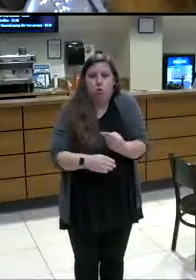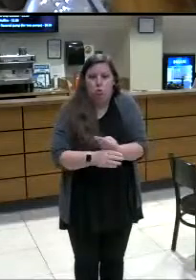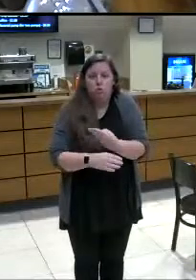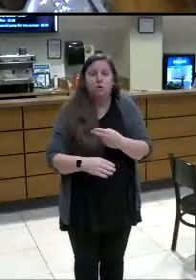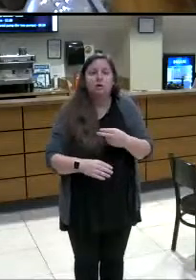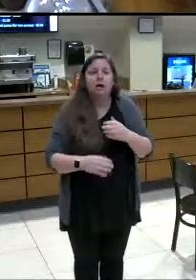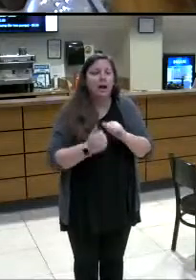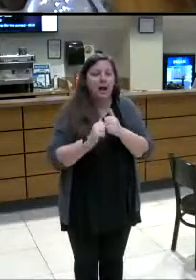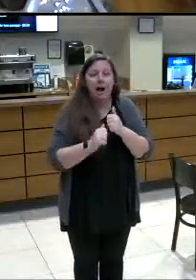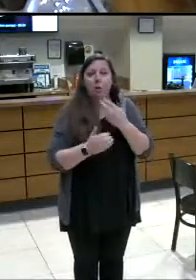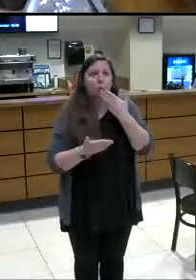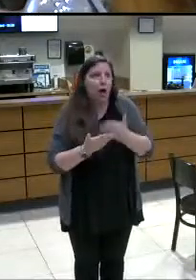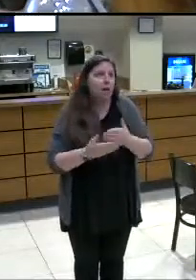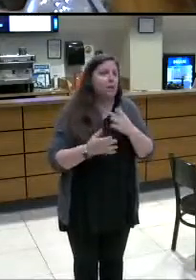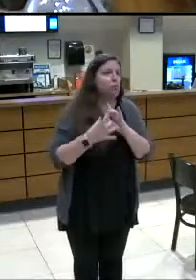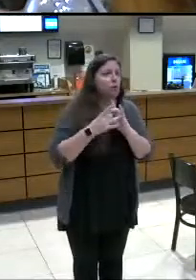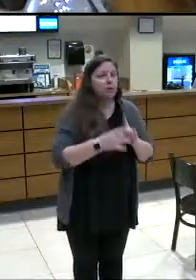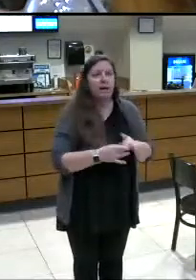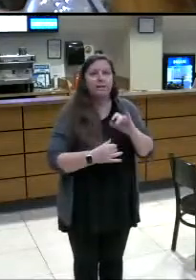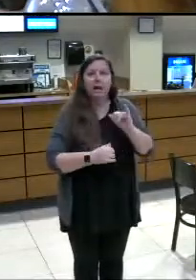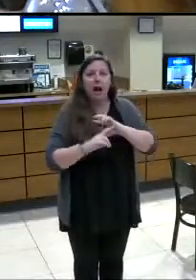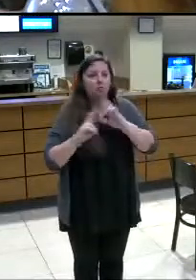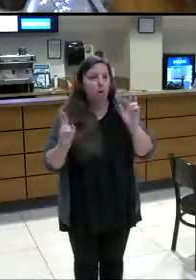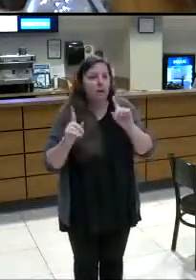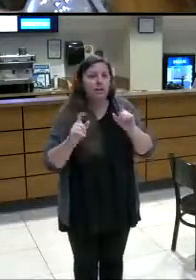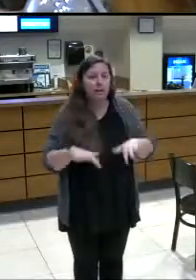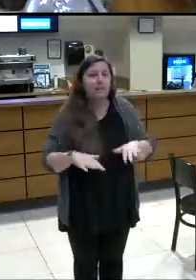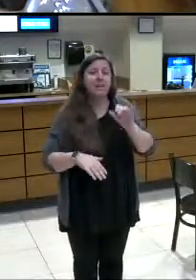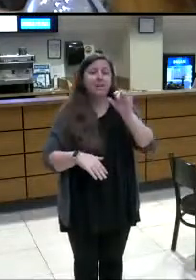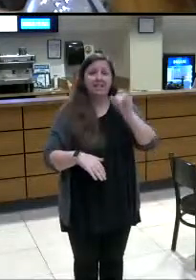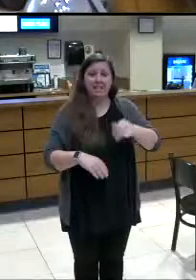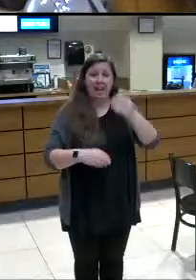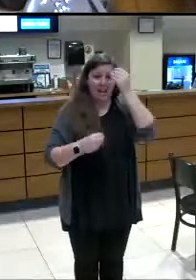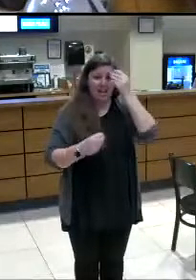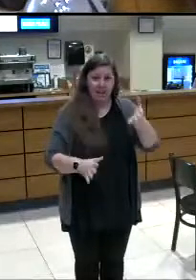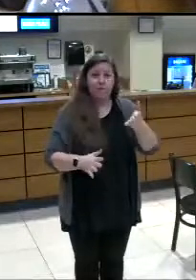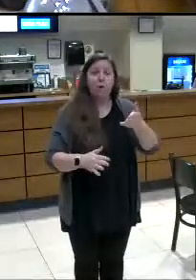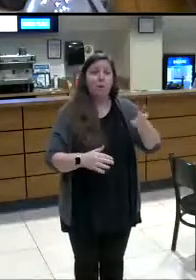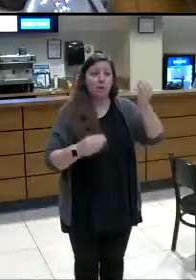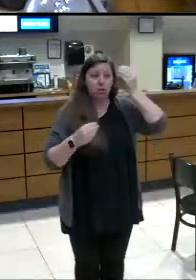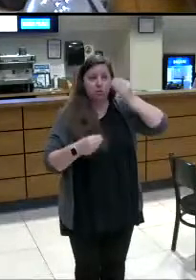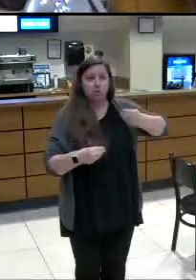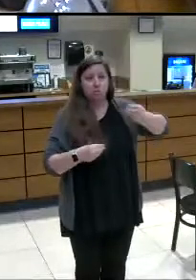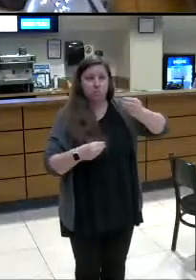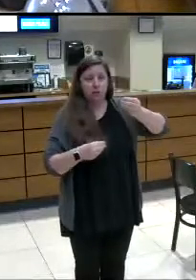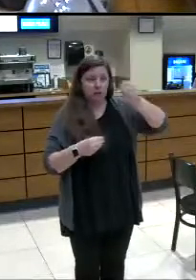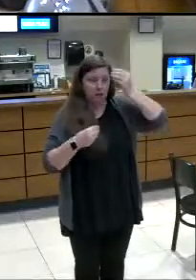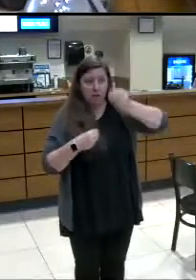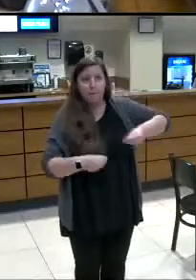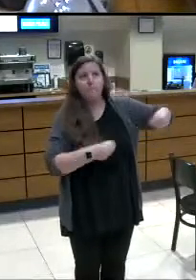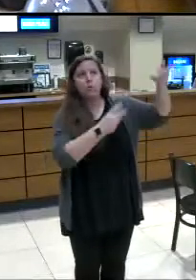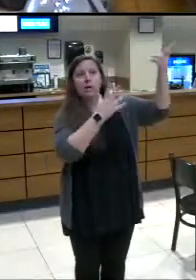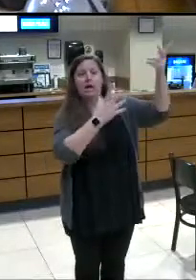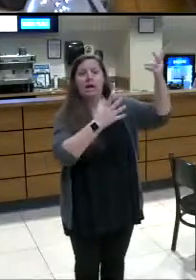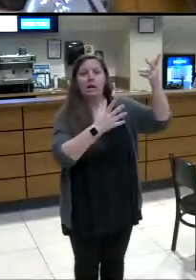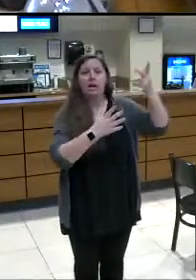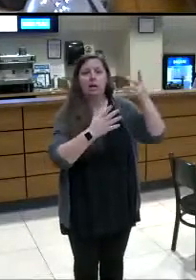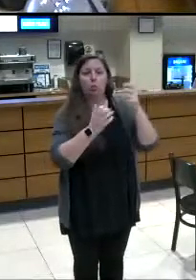and all of that, is that getting communicated up so that you are getting correct